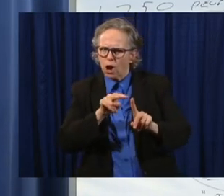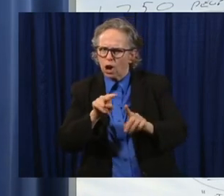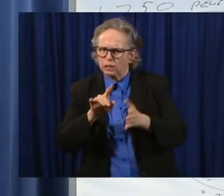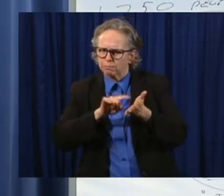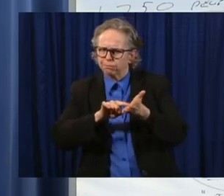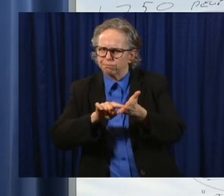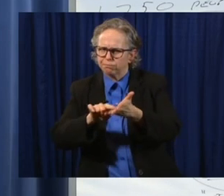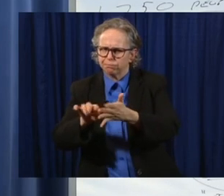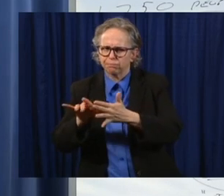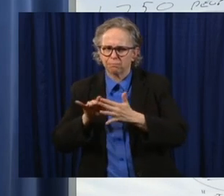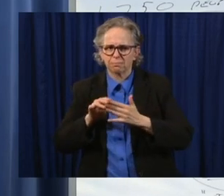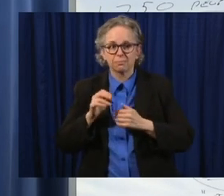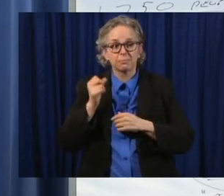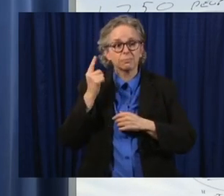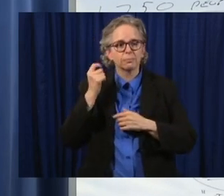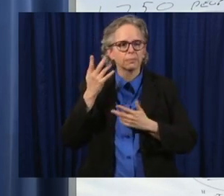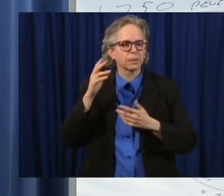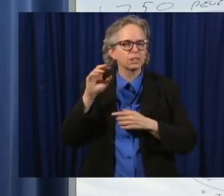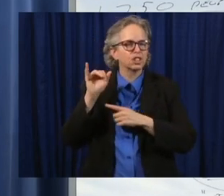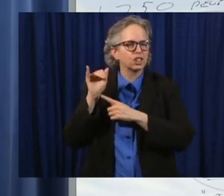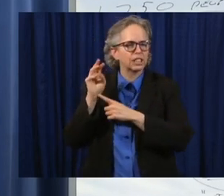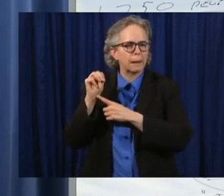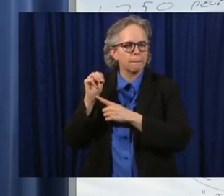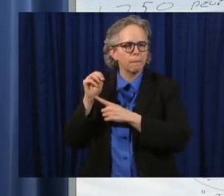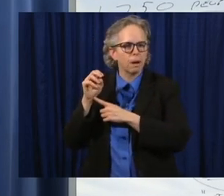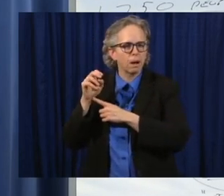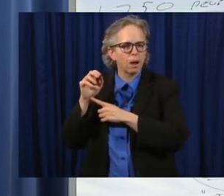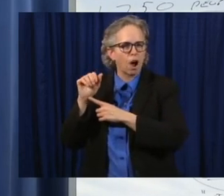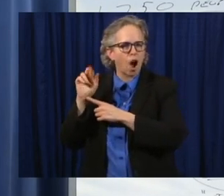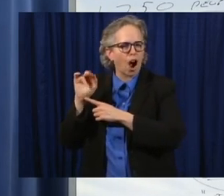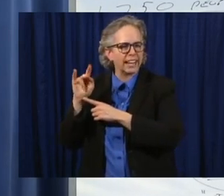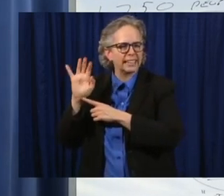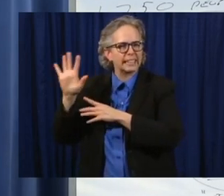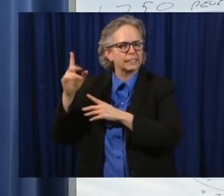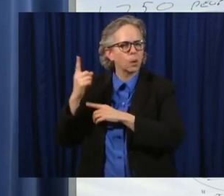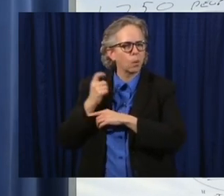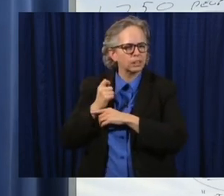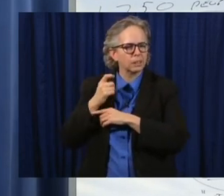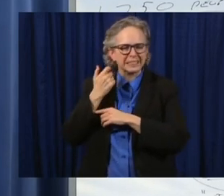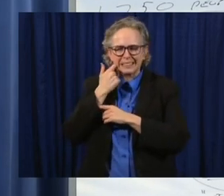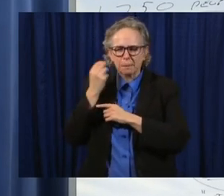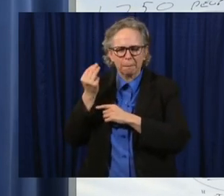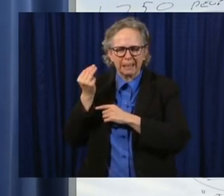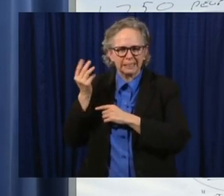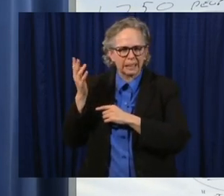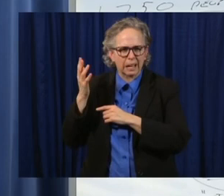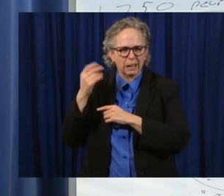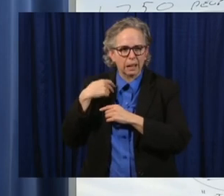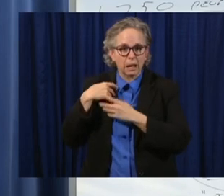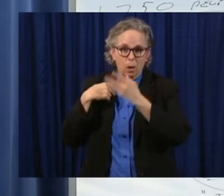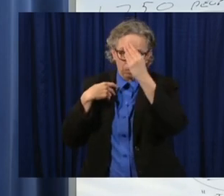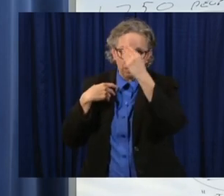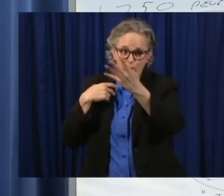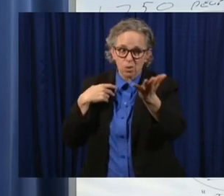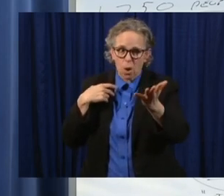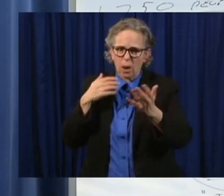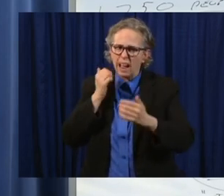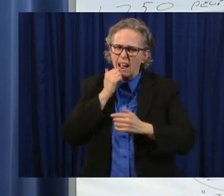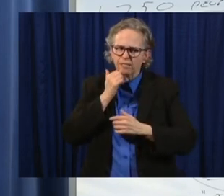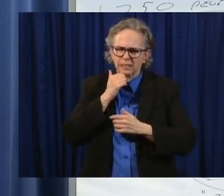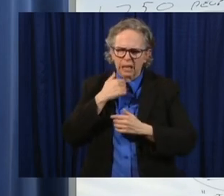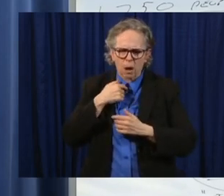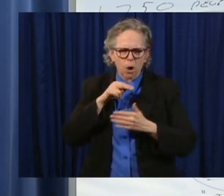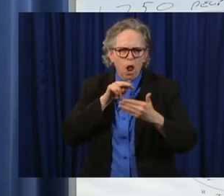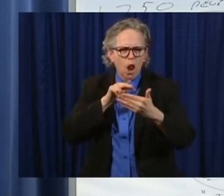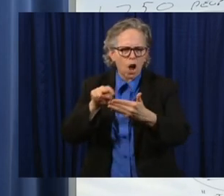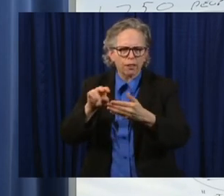question about what's coming on Monday. I mean, all the while, we're going to continue every single day to monitor hospital admissions, for example, to see